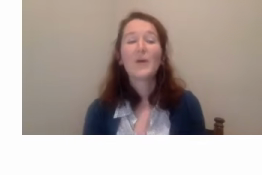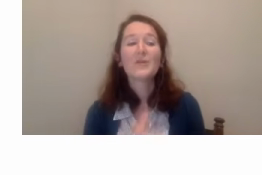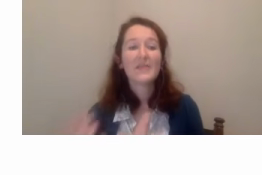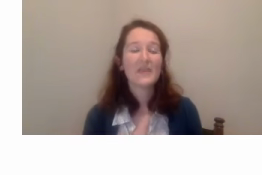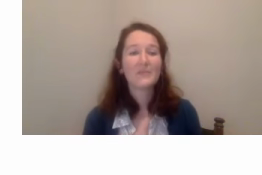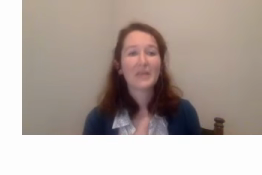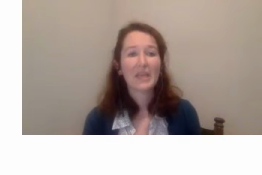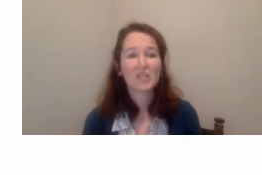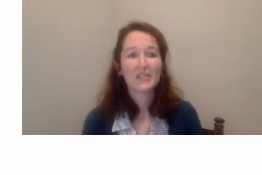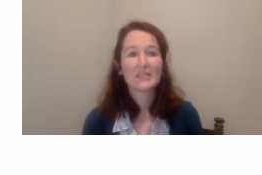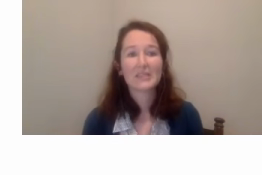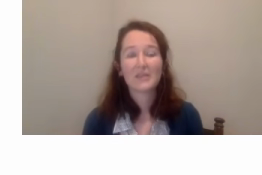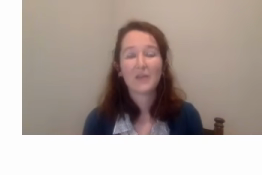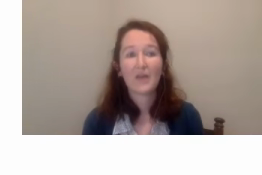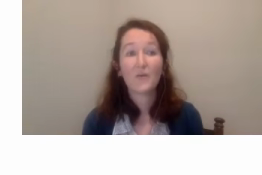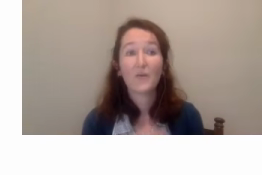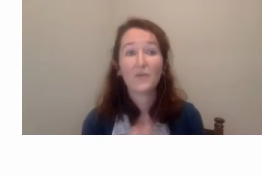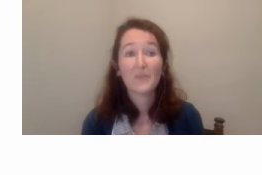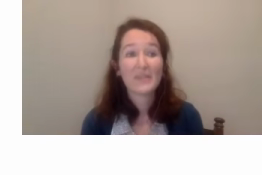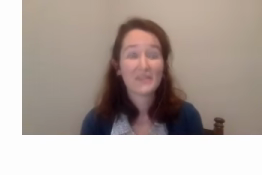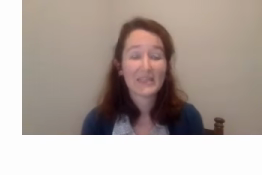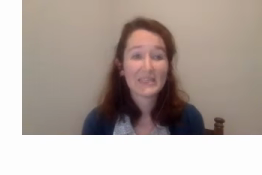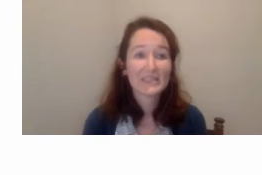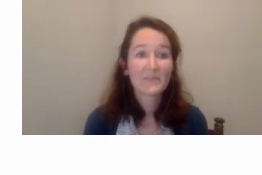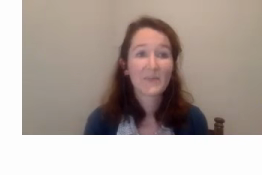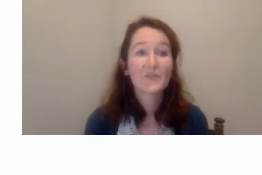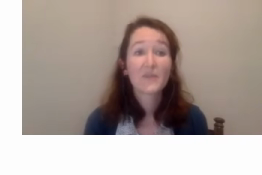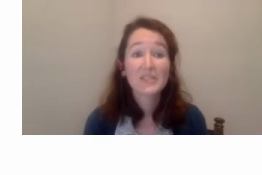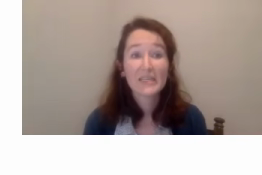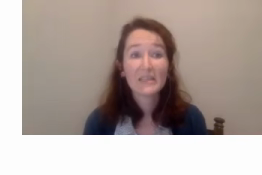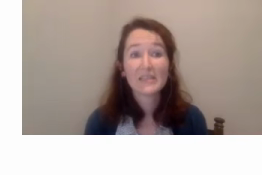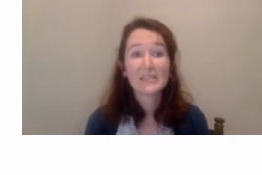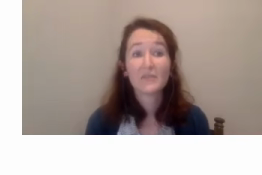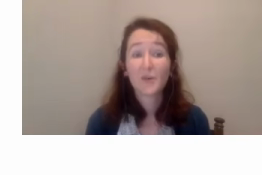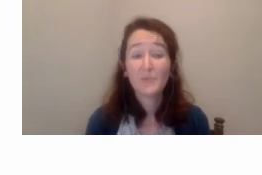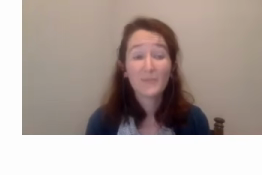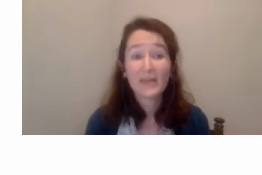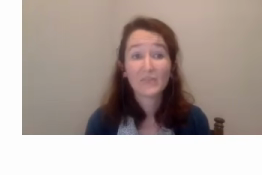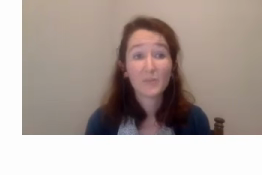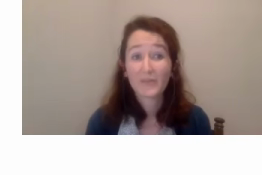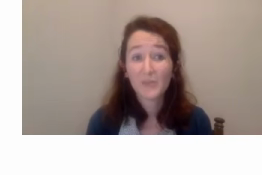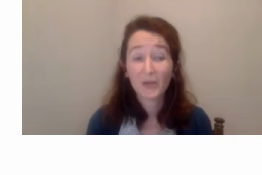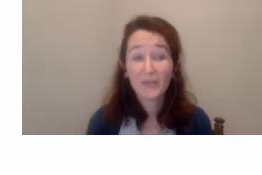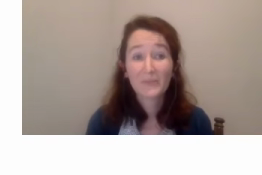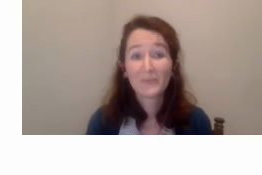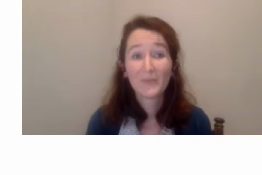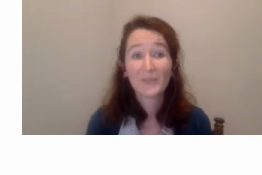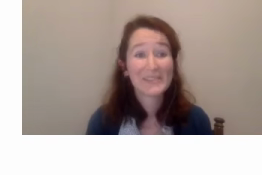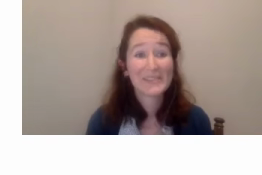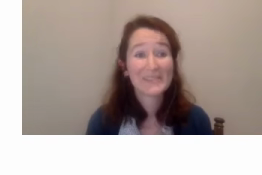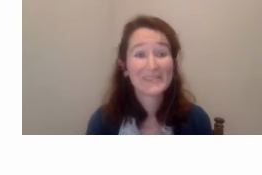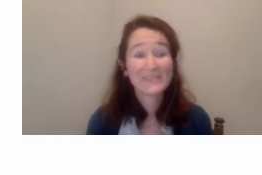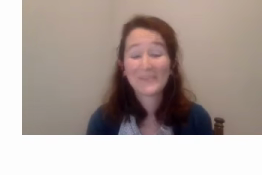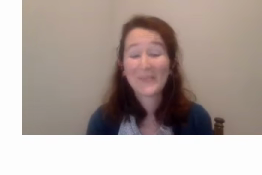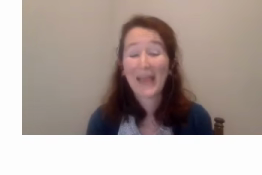Now, what are then the implications from these findings? Firstly, these confirm findings from previous work, which